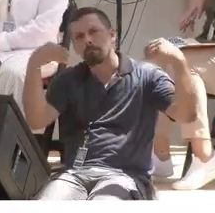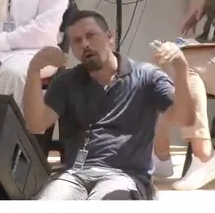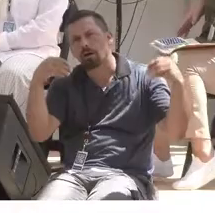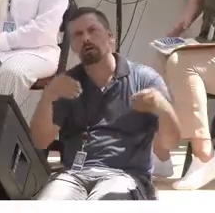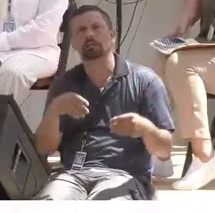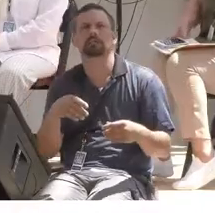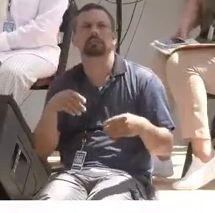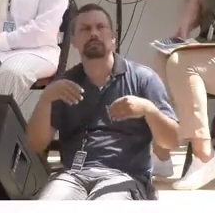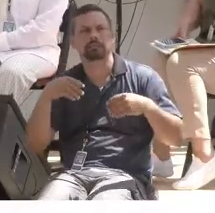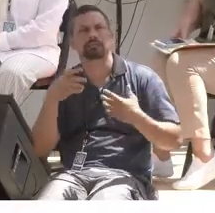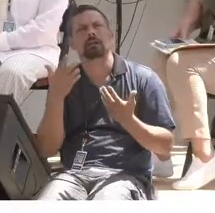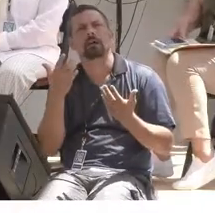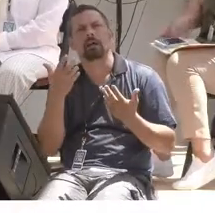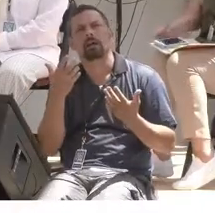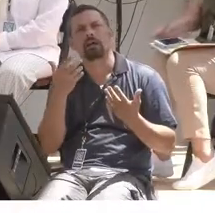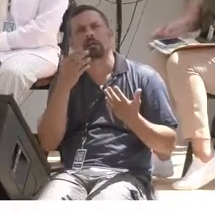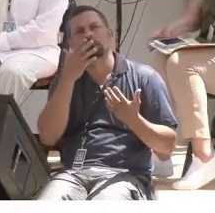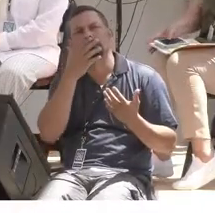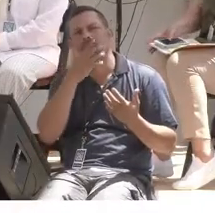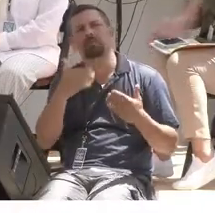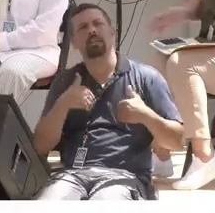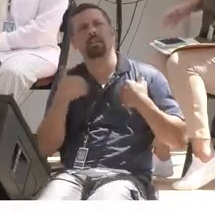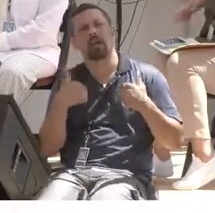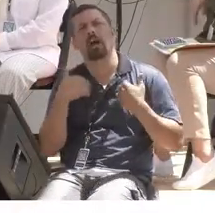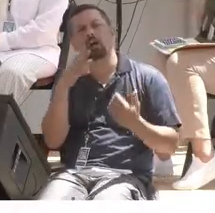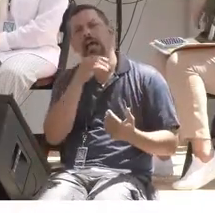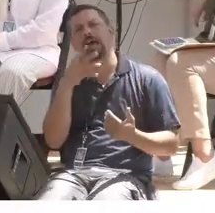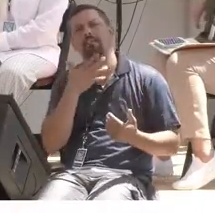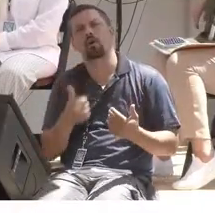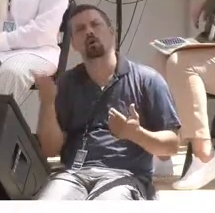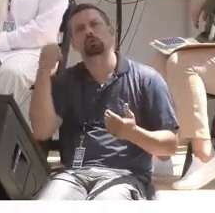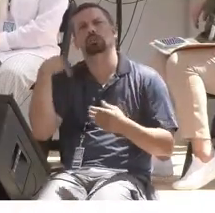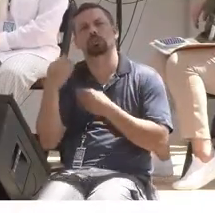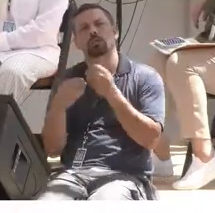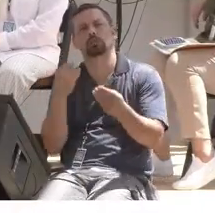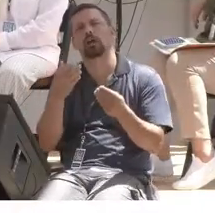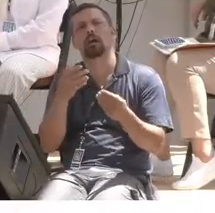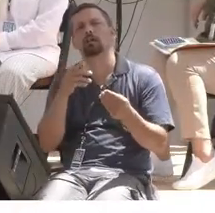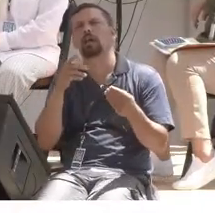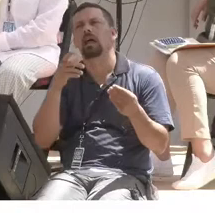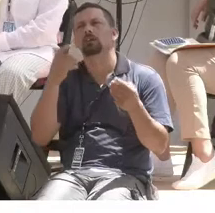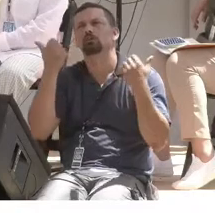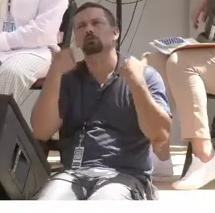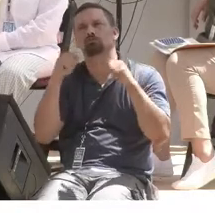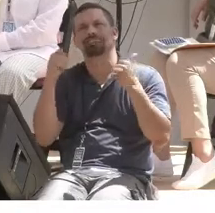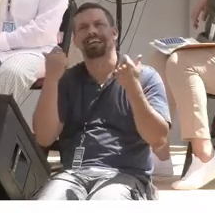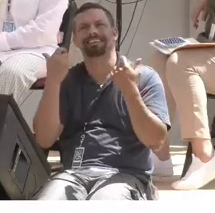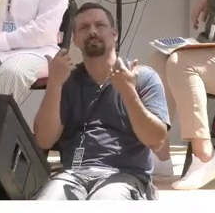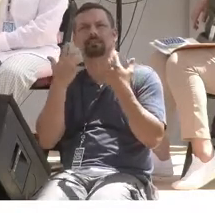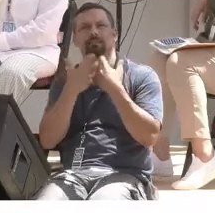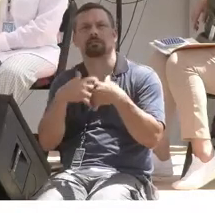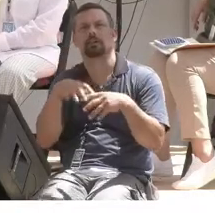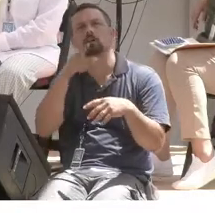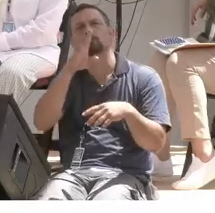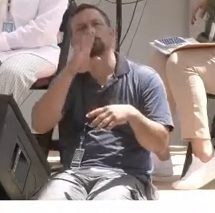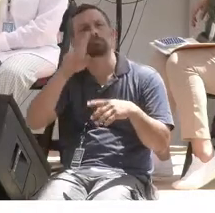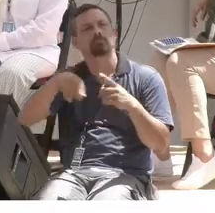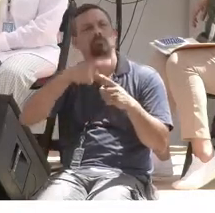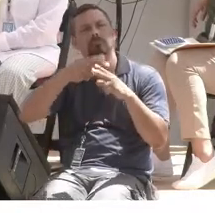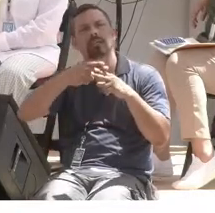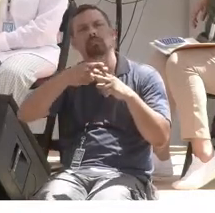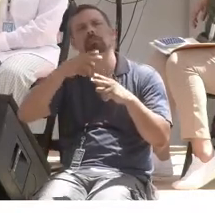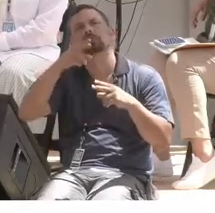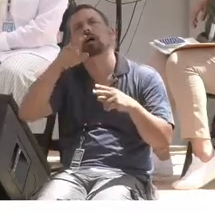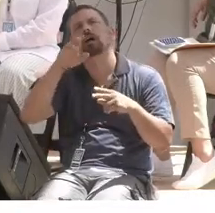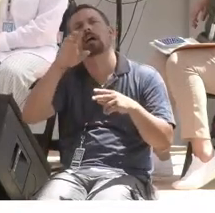circle back to saying the young and older generation, rather than men and women, it's more the young and older trying to get that in line. You mentioned the Camel Festival. I don't